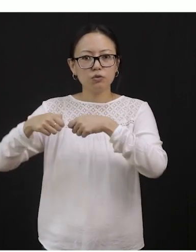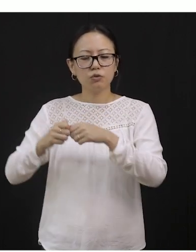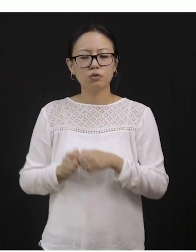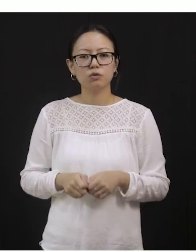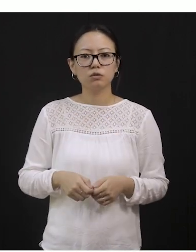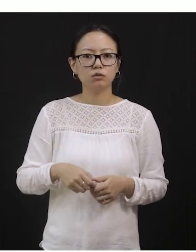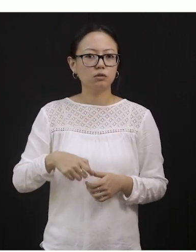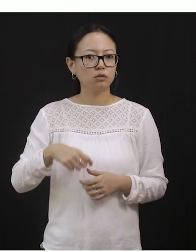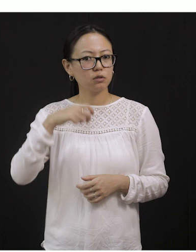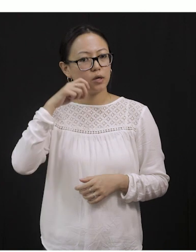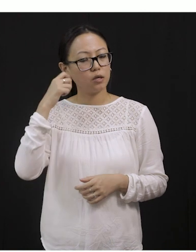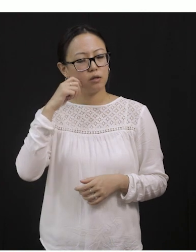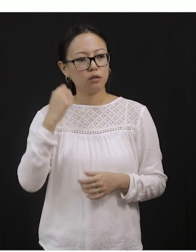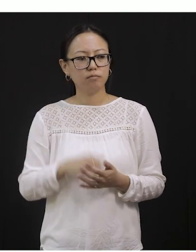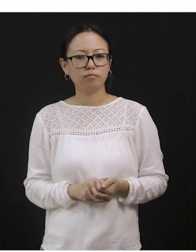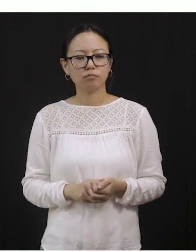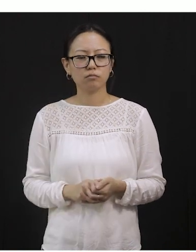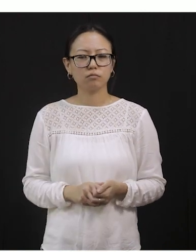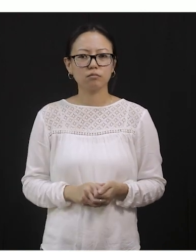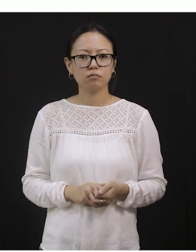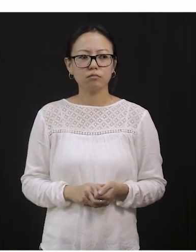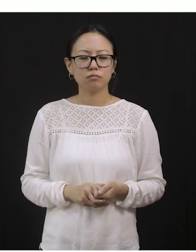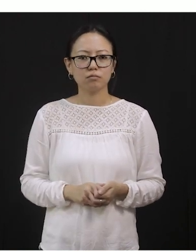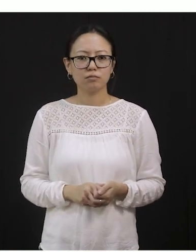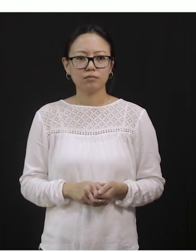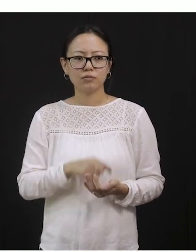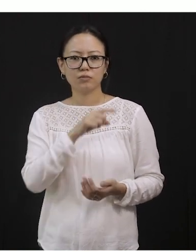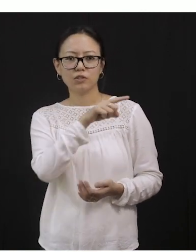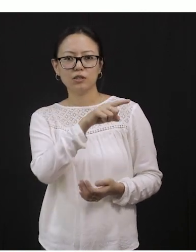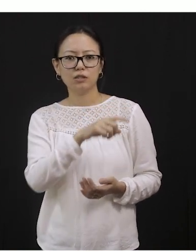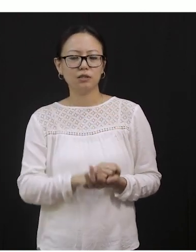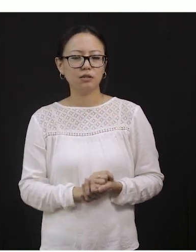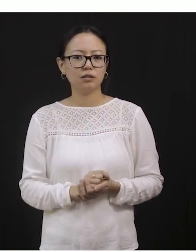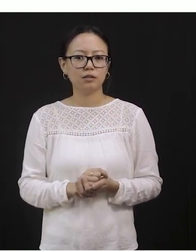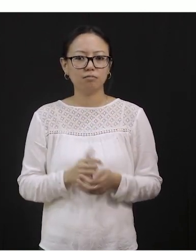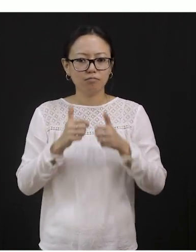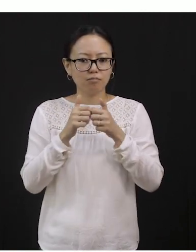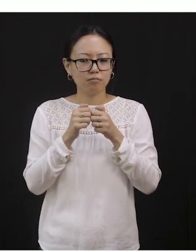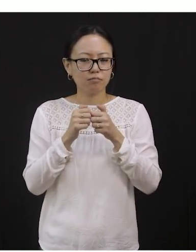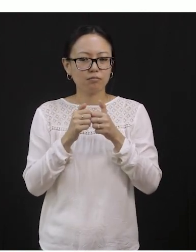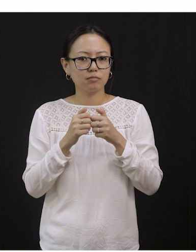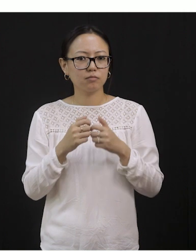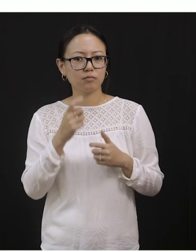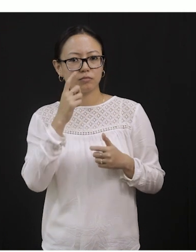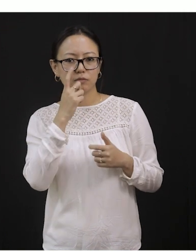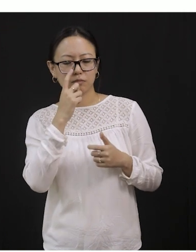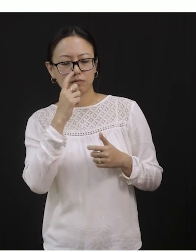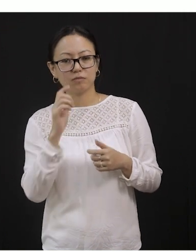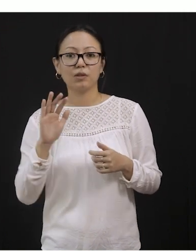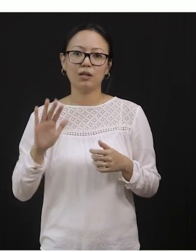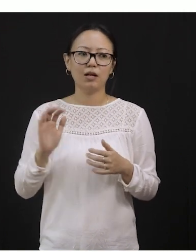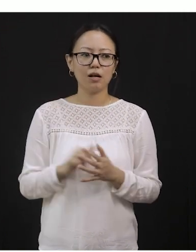has a sweetheart, which means Mickey Mouse has a girlfriend, and she is Minnie